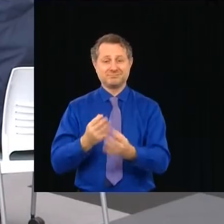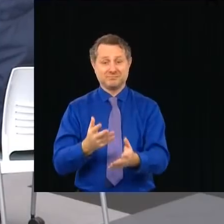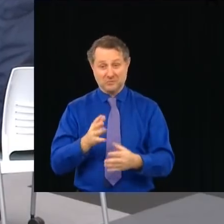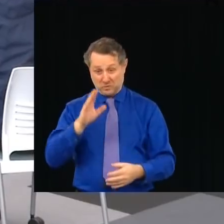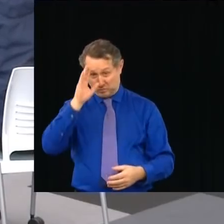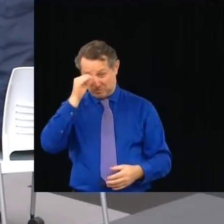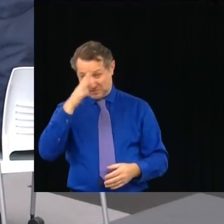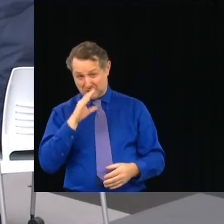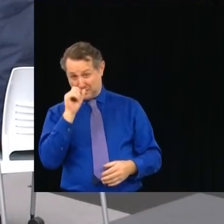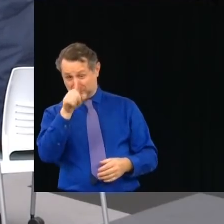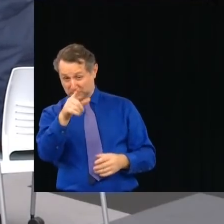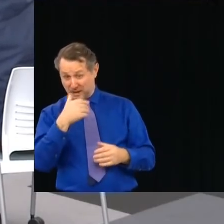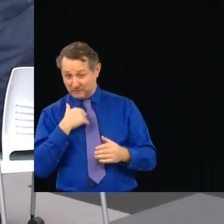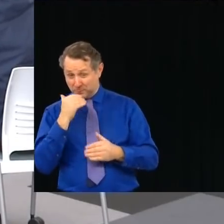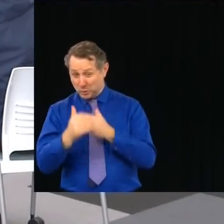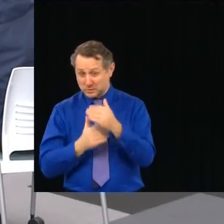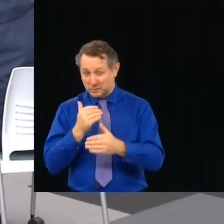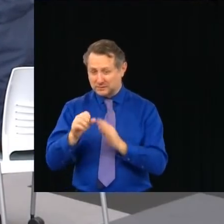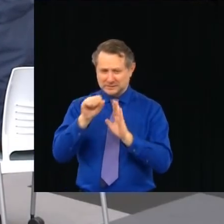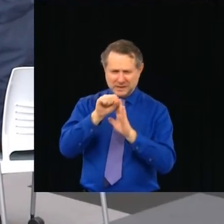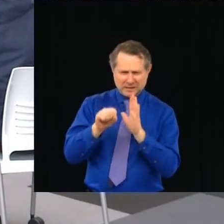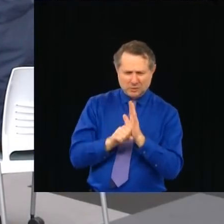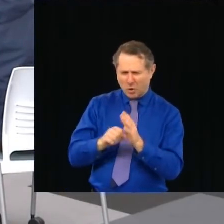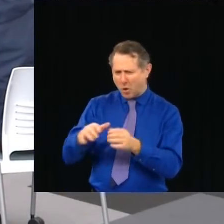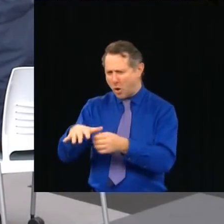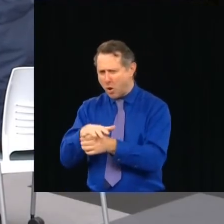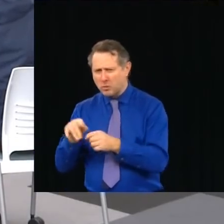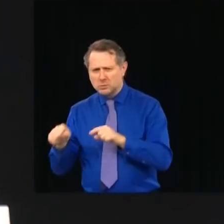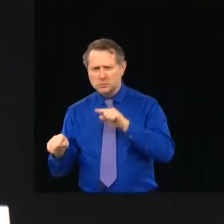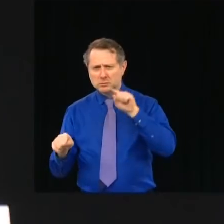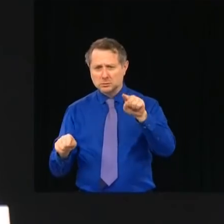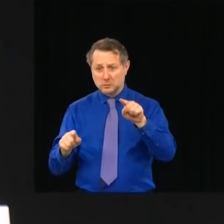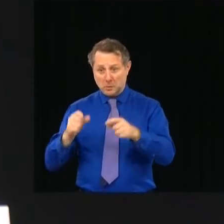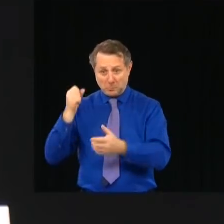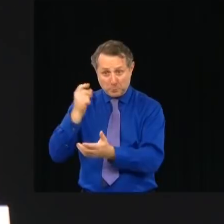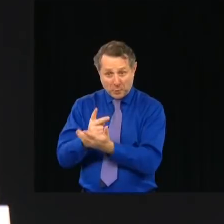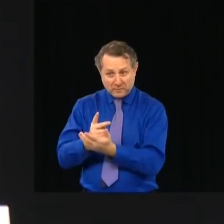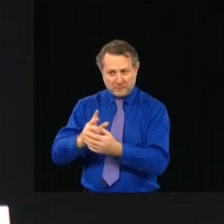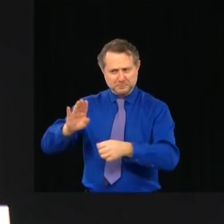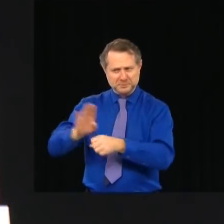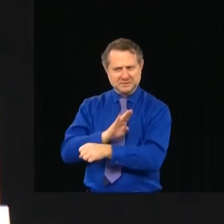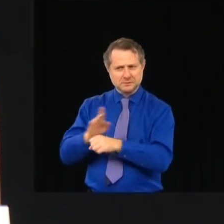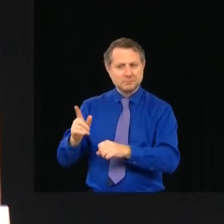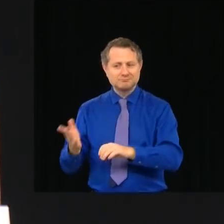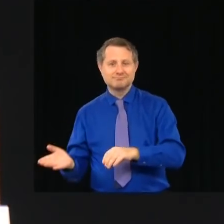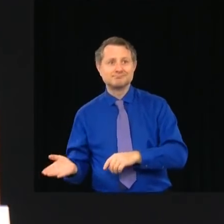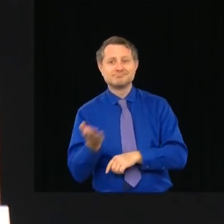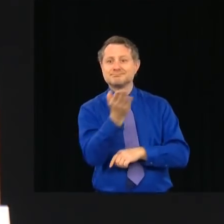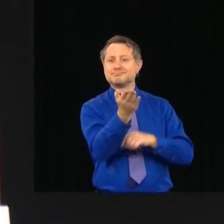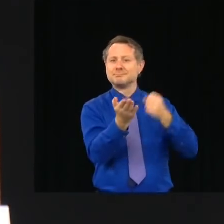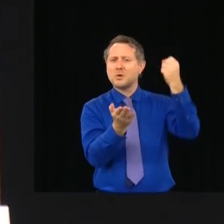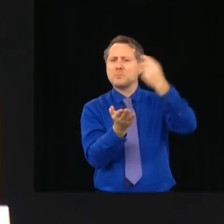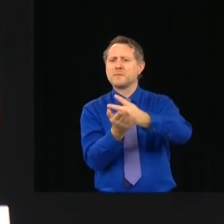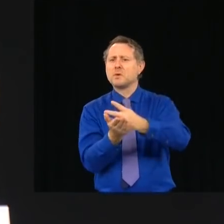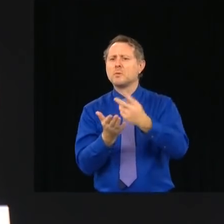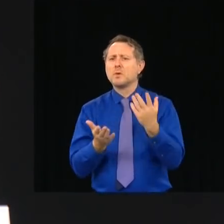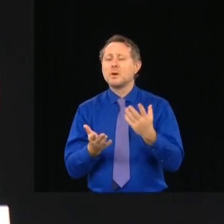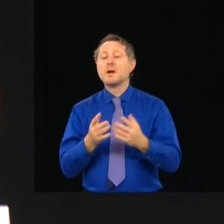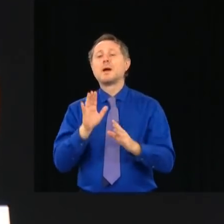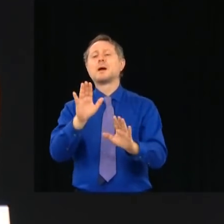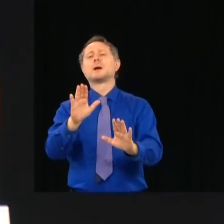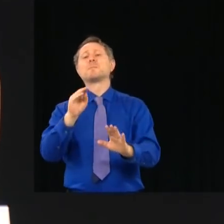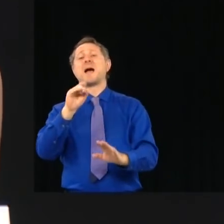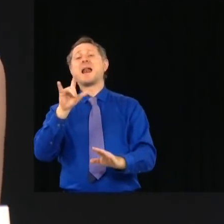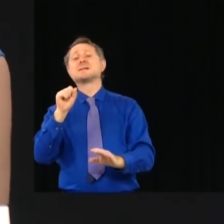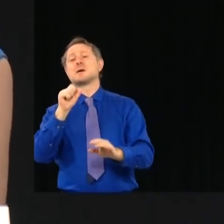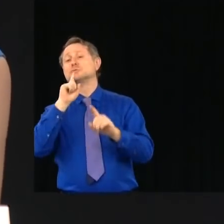to approve these filled out agreements by the businesses? This is the way that they demonstrate that they're adhering to the overall guidelines, and then it can be a check